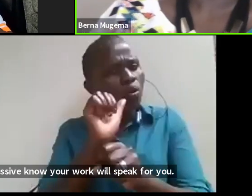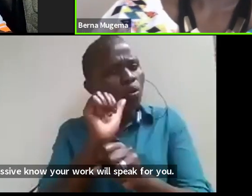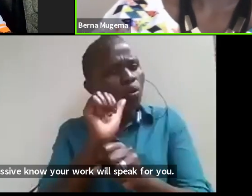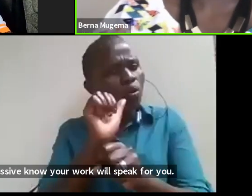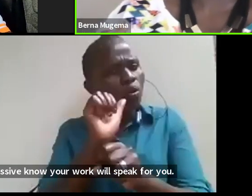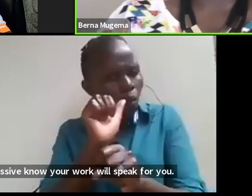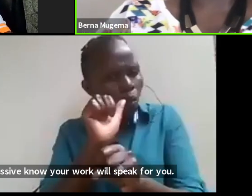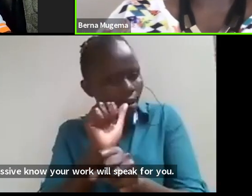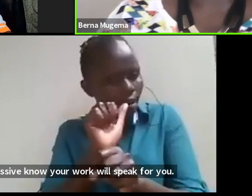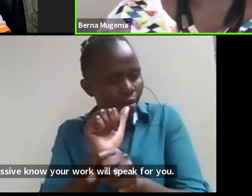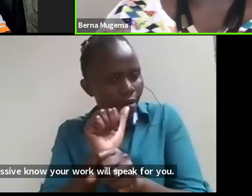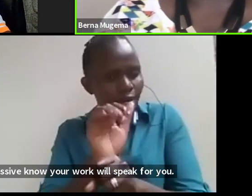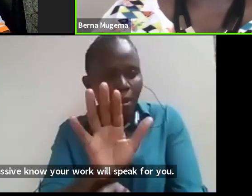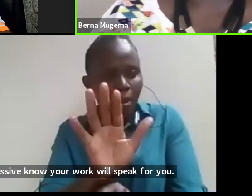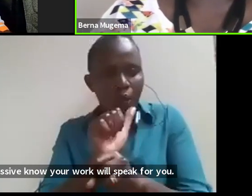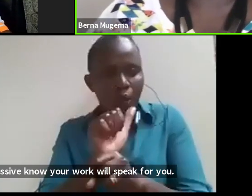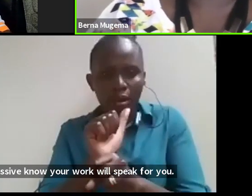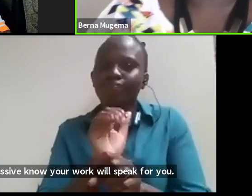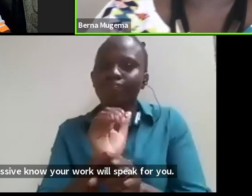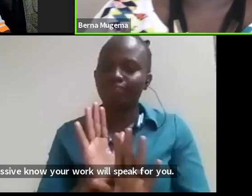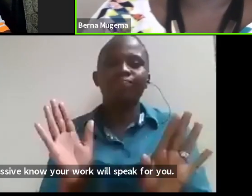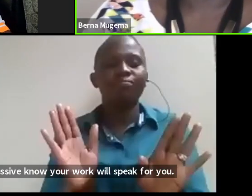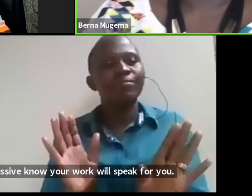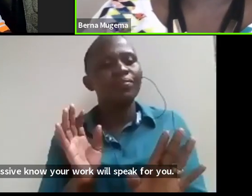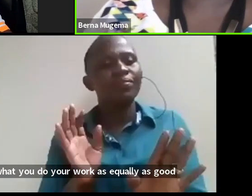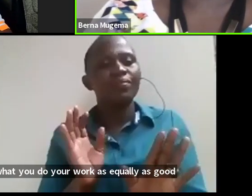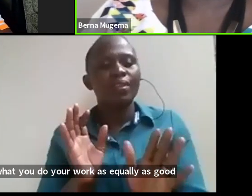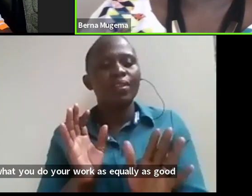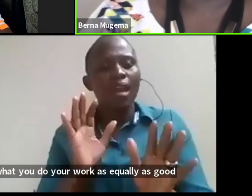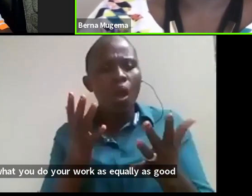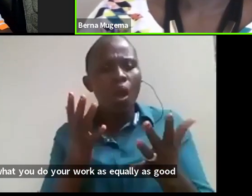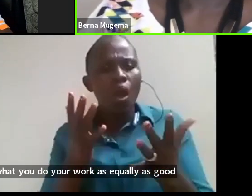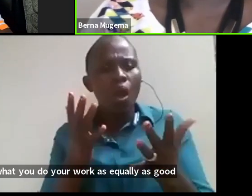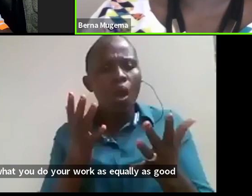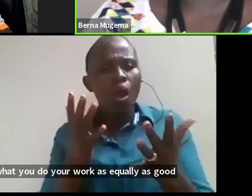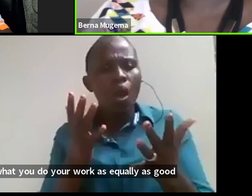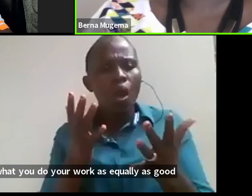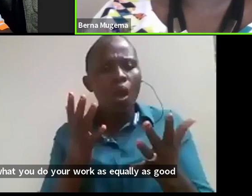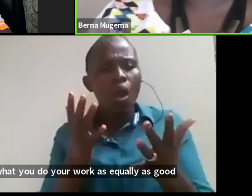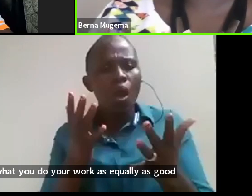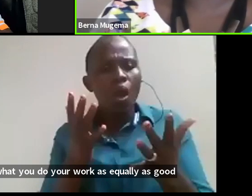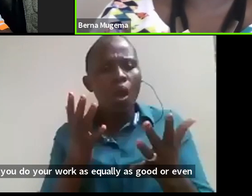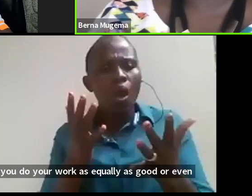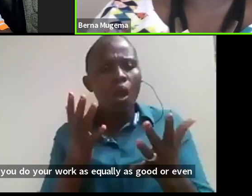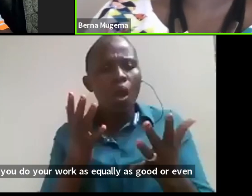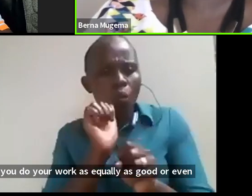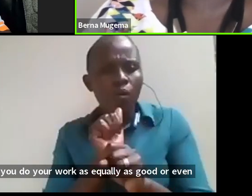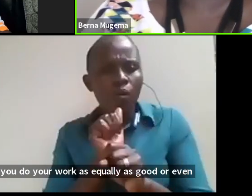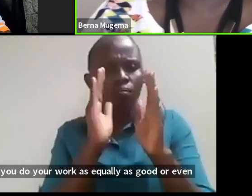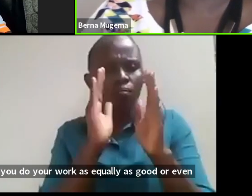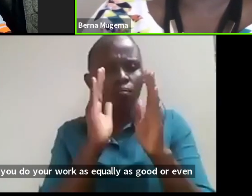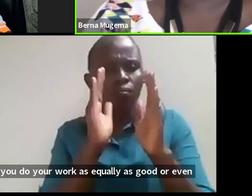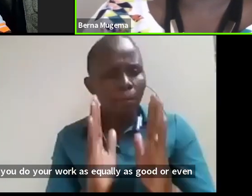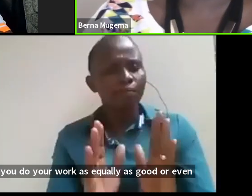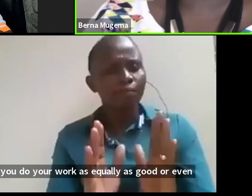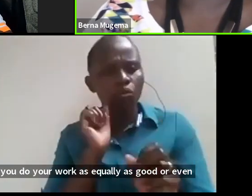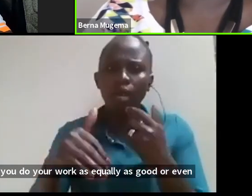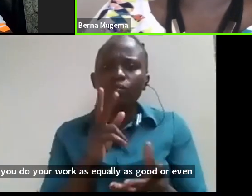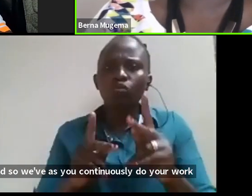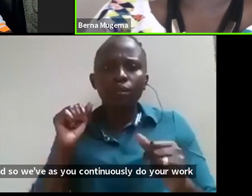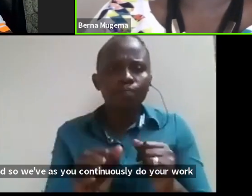diligently, you do your work as equally as good or even better. And so as you continuously do your